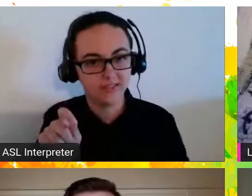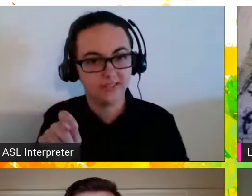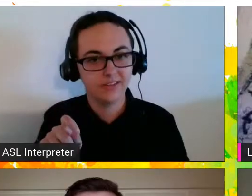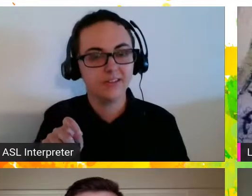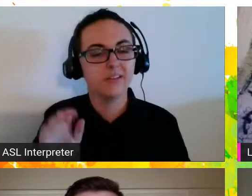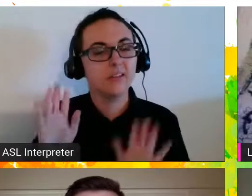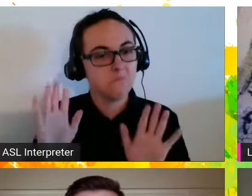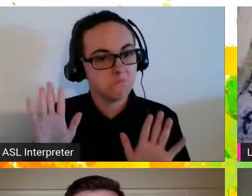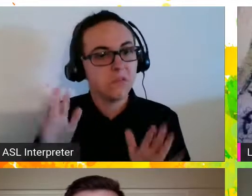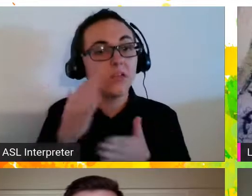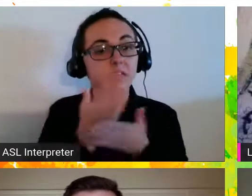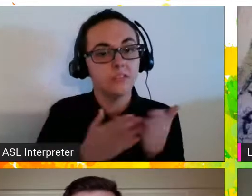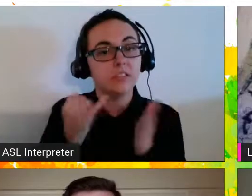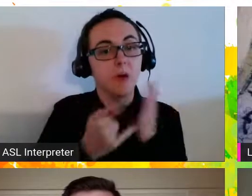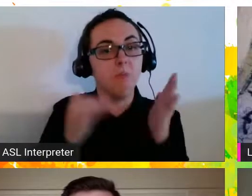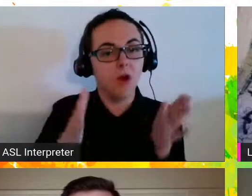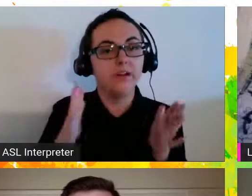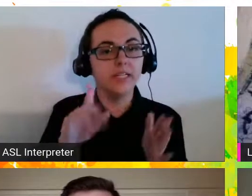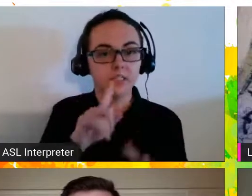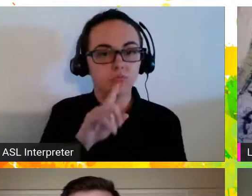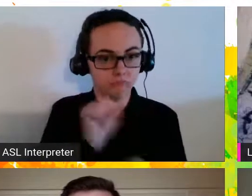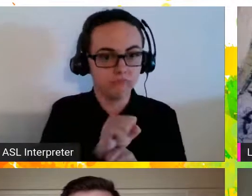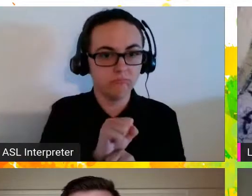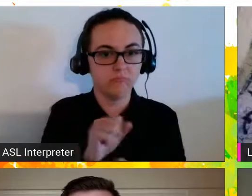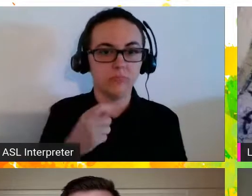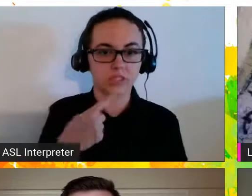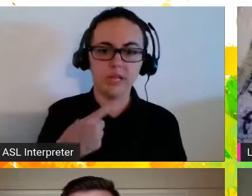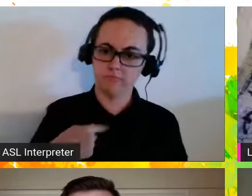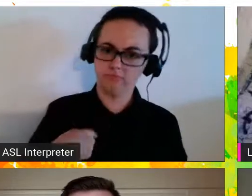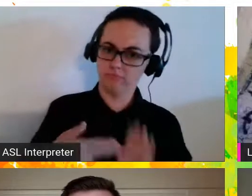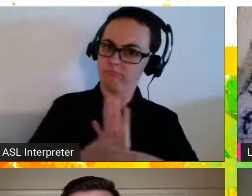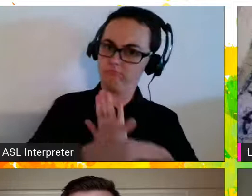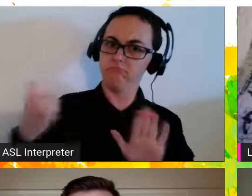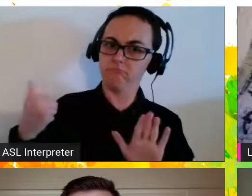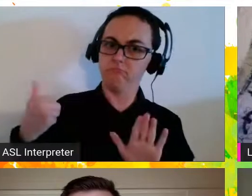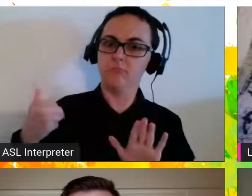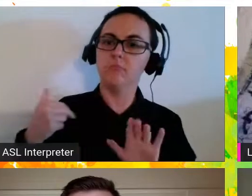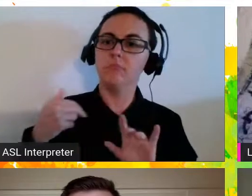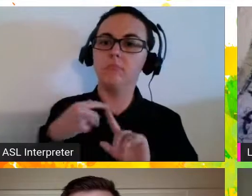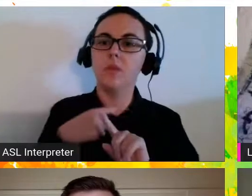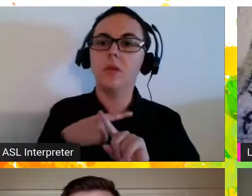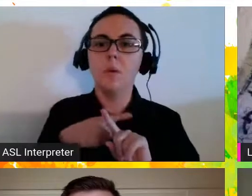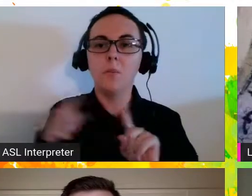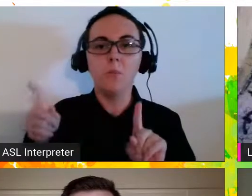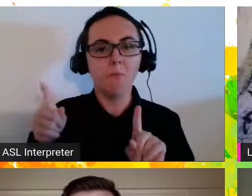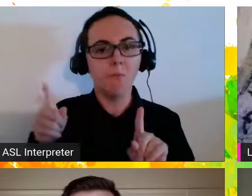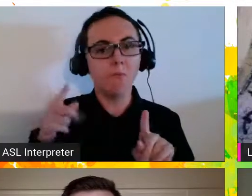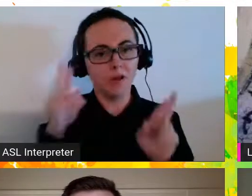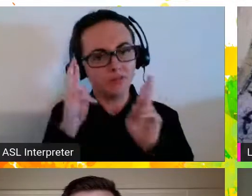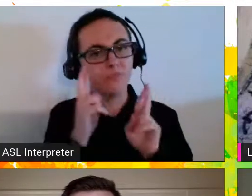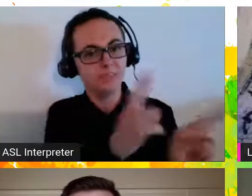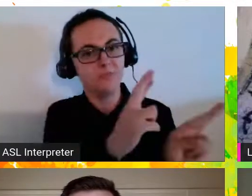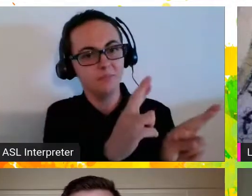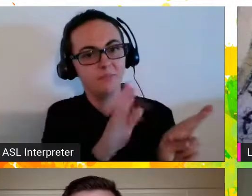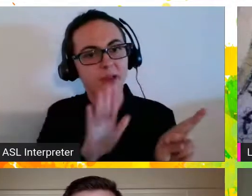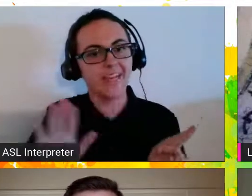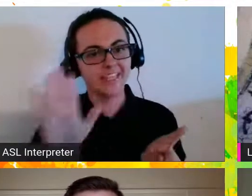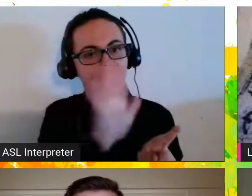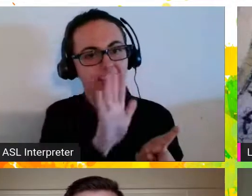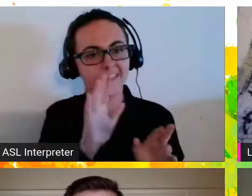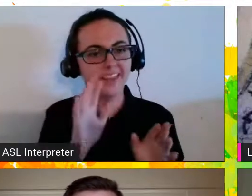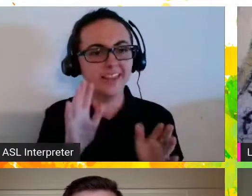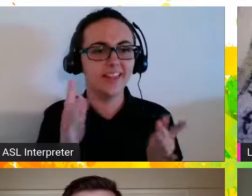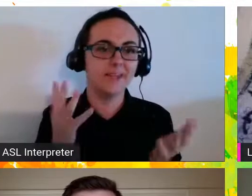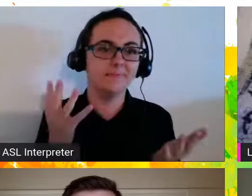distinction. I think we all should respect their choice to be judged, if